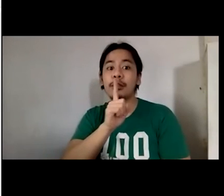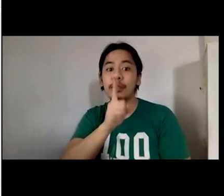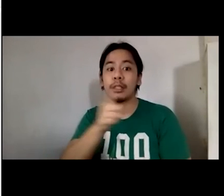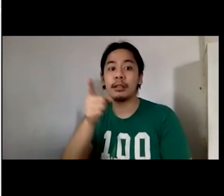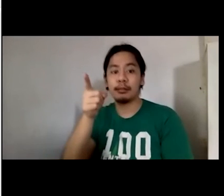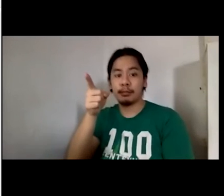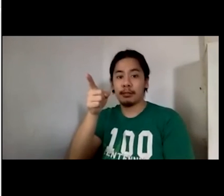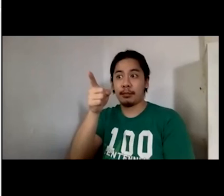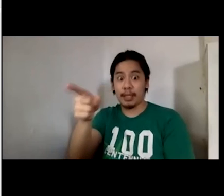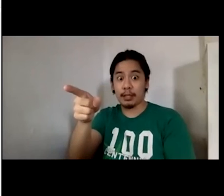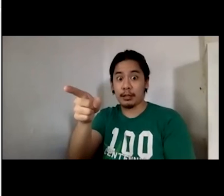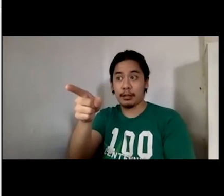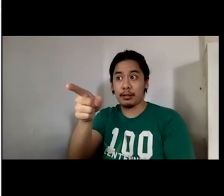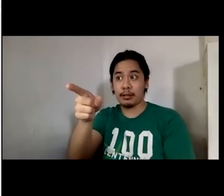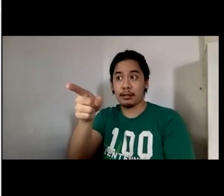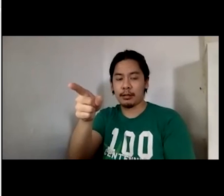I think Meng